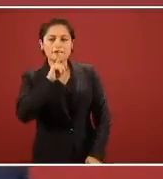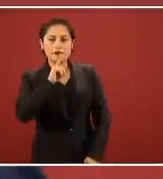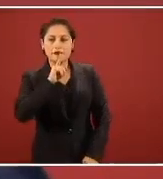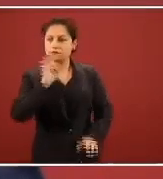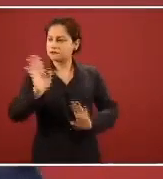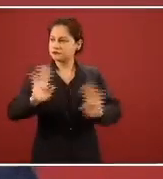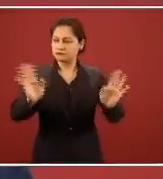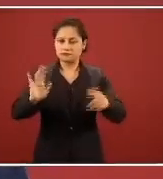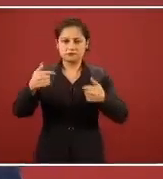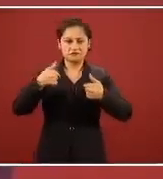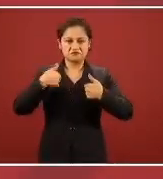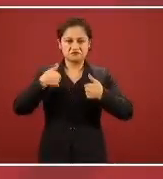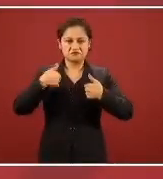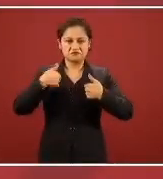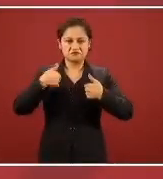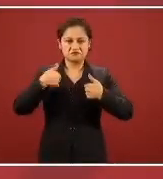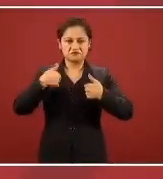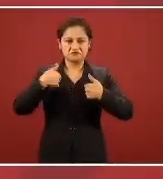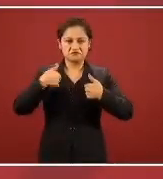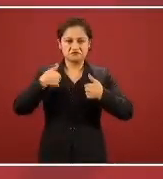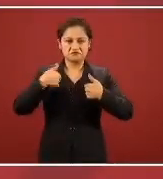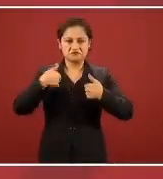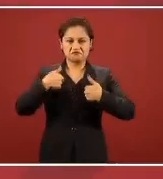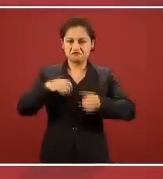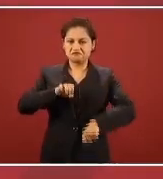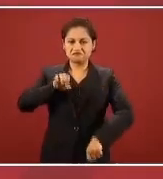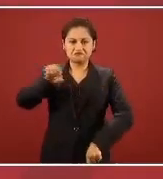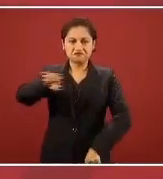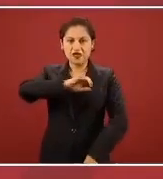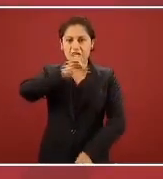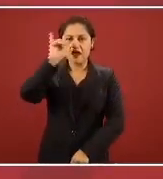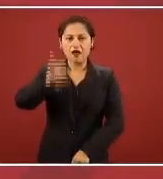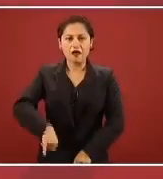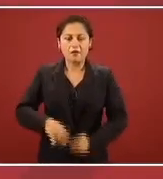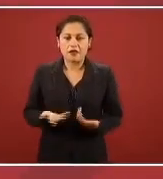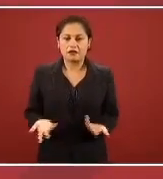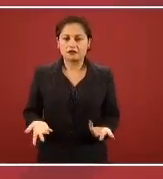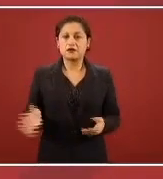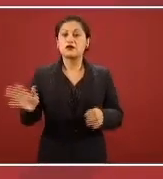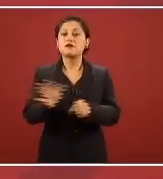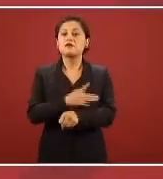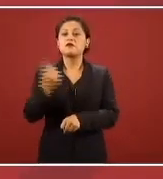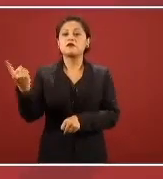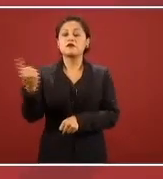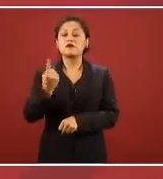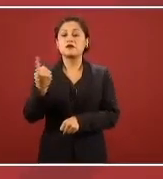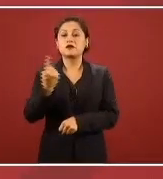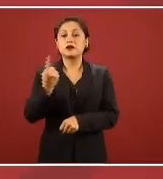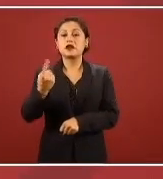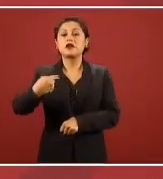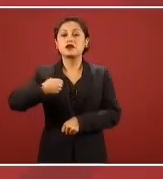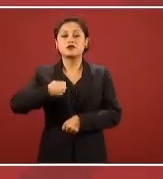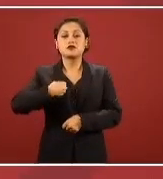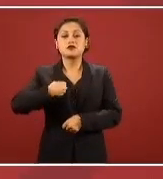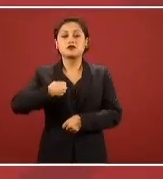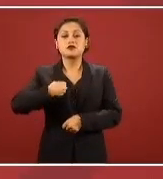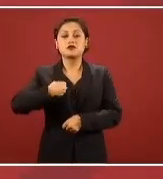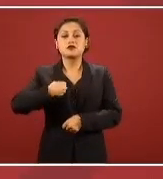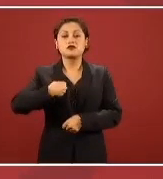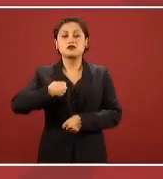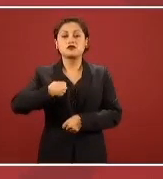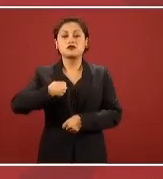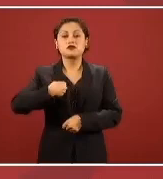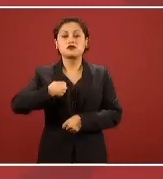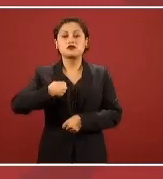En años. In all these years. Porque presento pruebas. Because